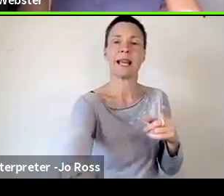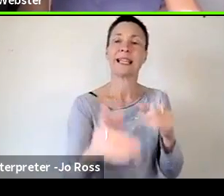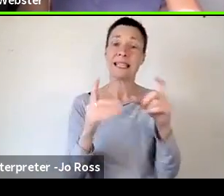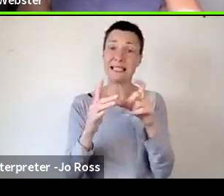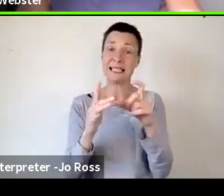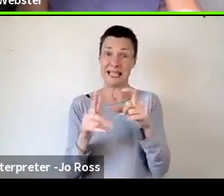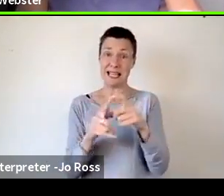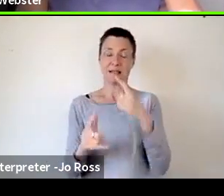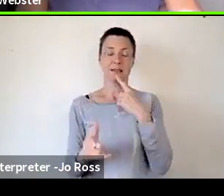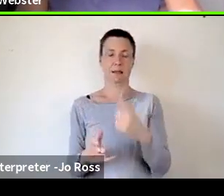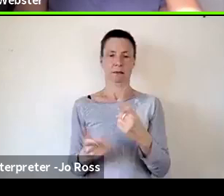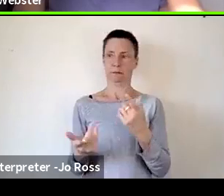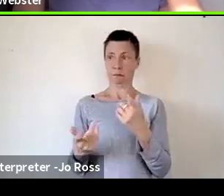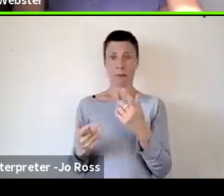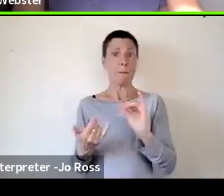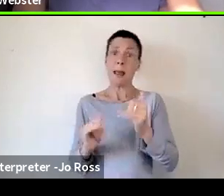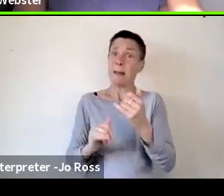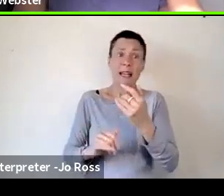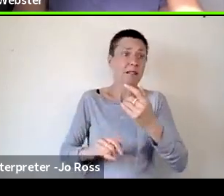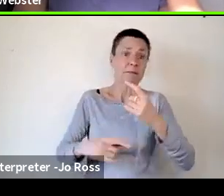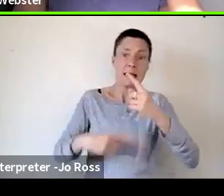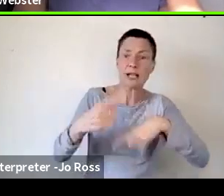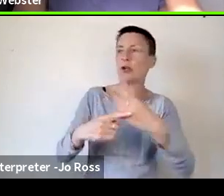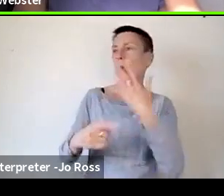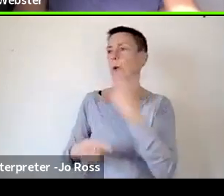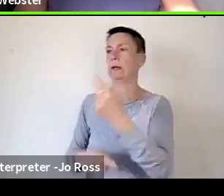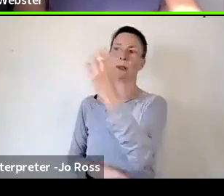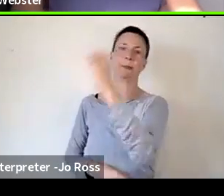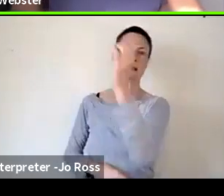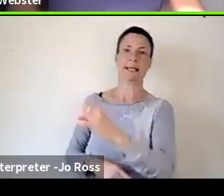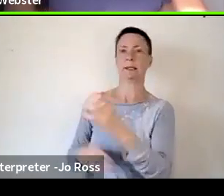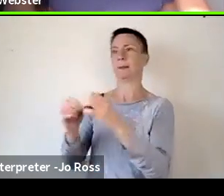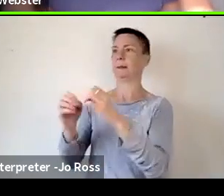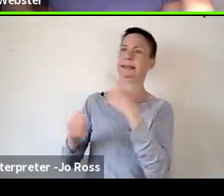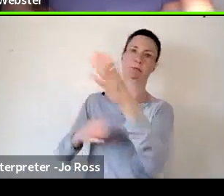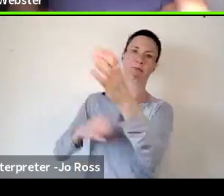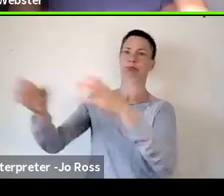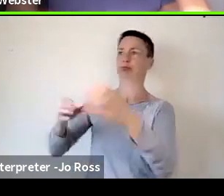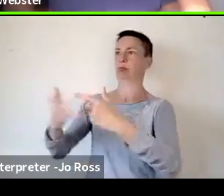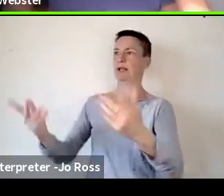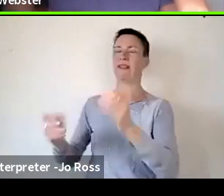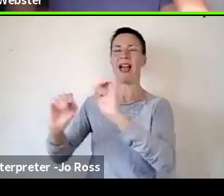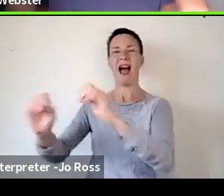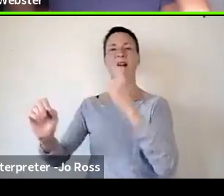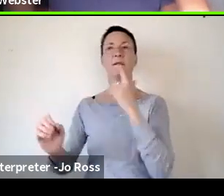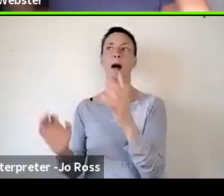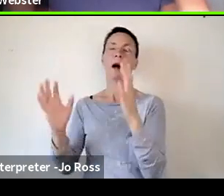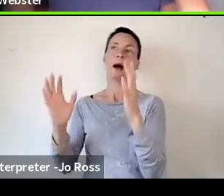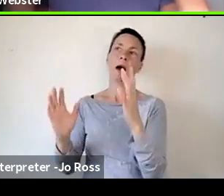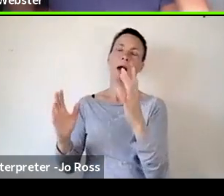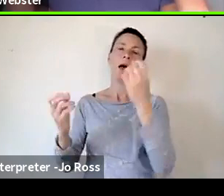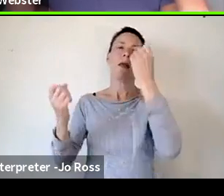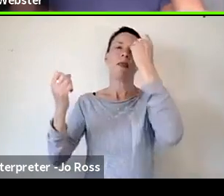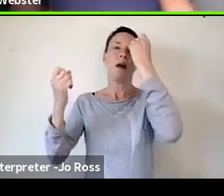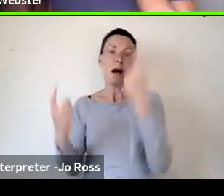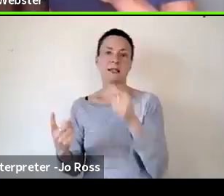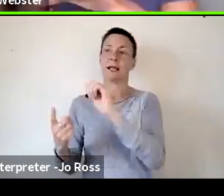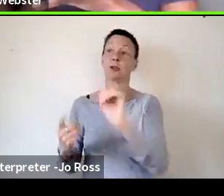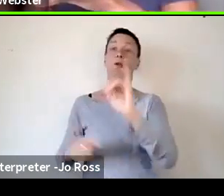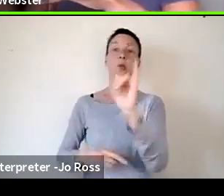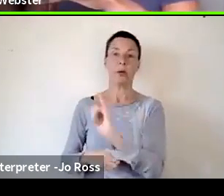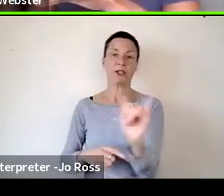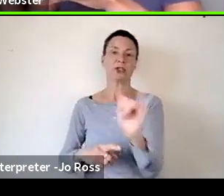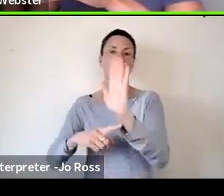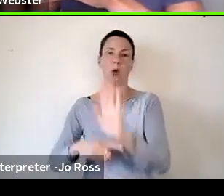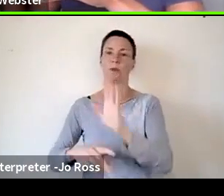you know, in a year's time, once the 20% of the BBC's been in, and, you know, they've got an idea of what shows haven't hit the target, you know, maybe the